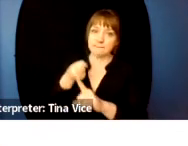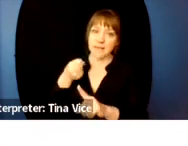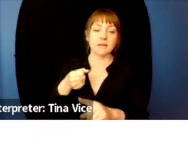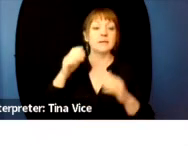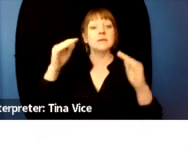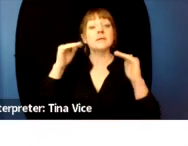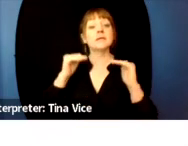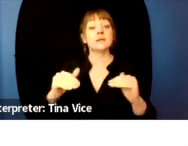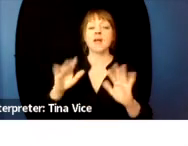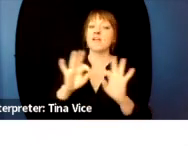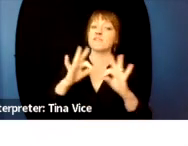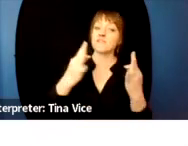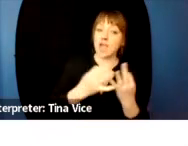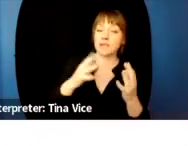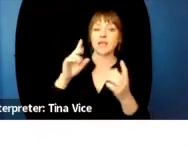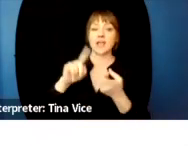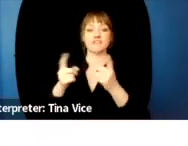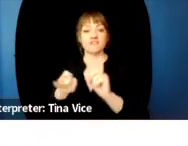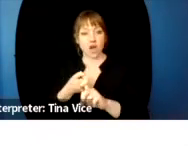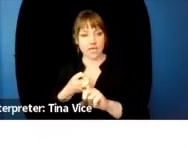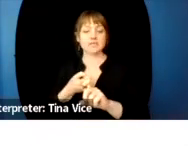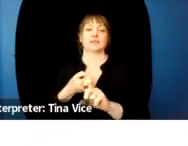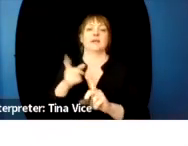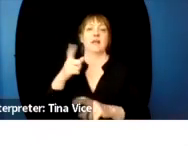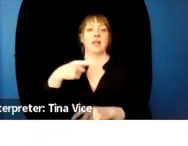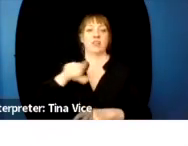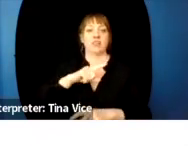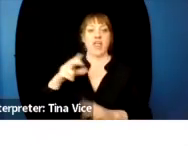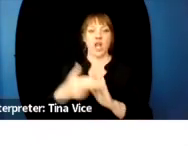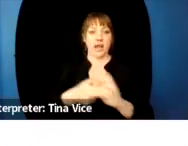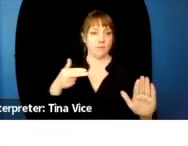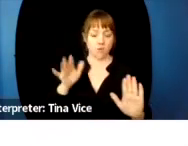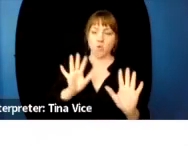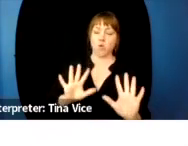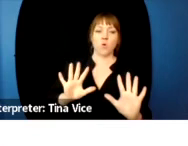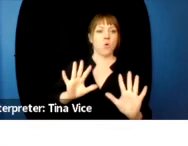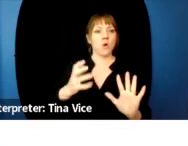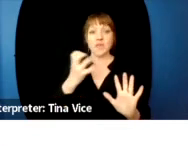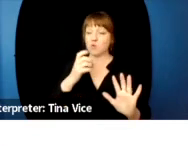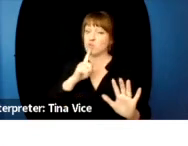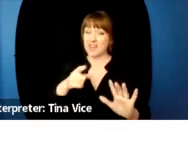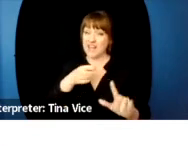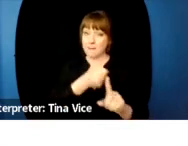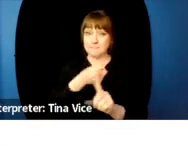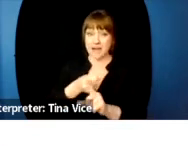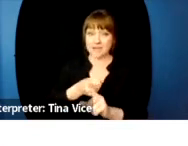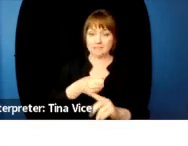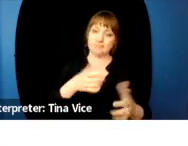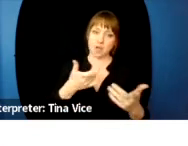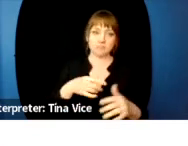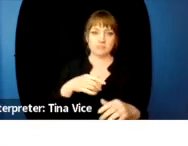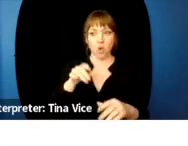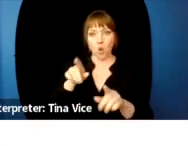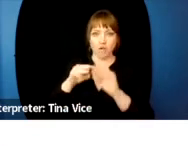is understandable. Family and friends are the ones who are most negatively impacted outside of the person themselves, right?